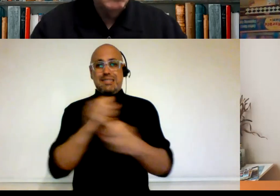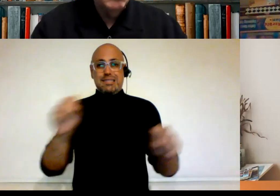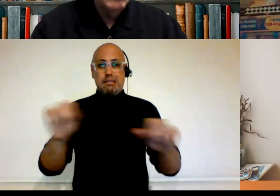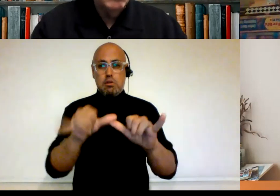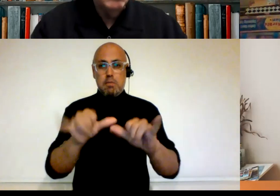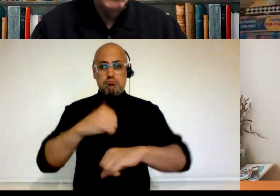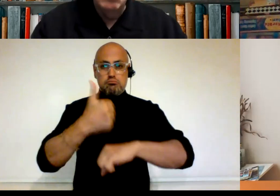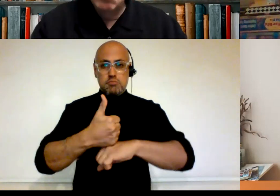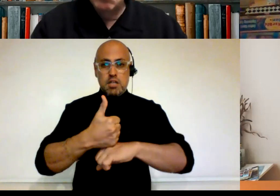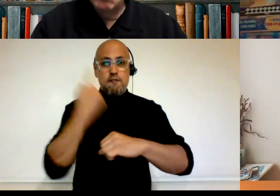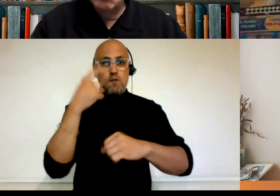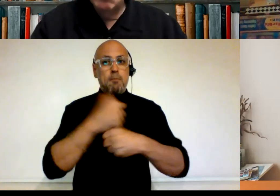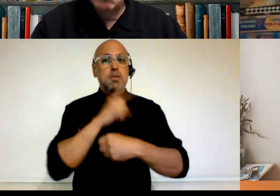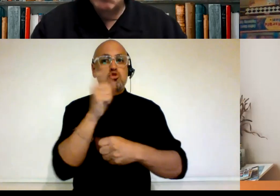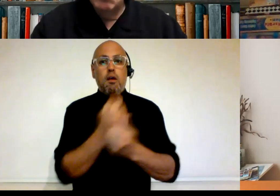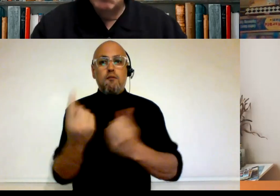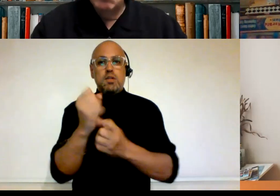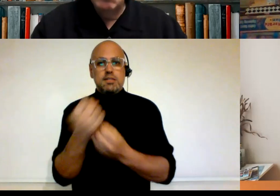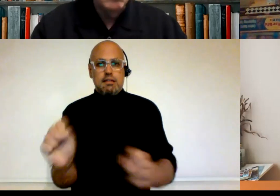we're keeping each other safe.